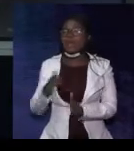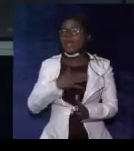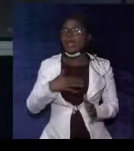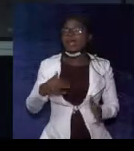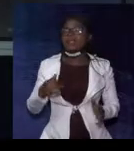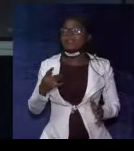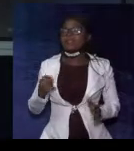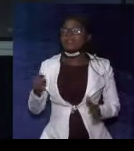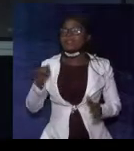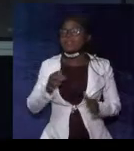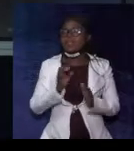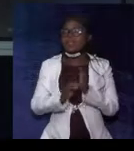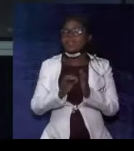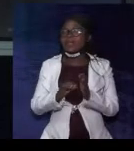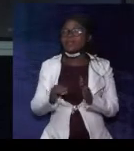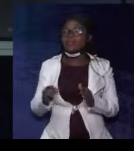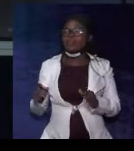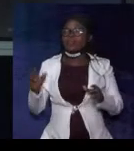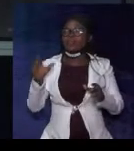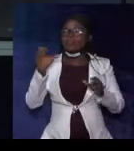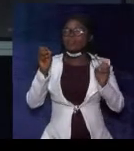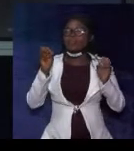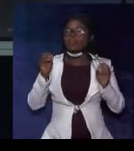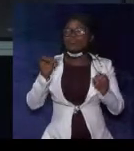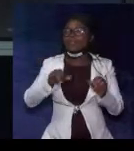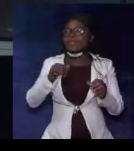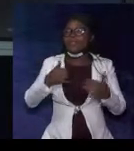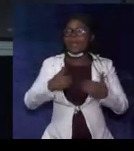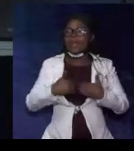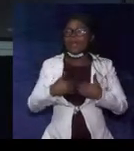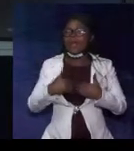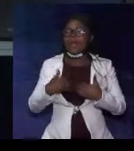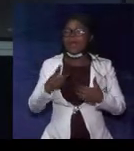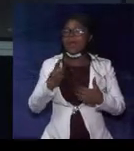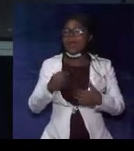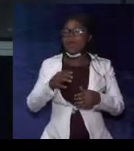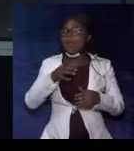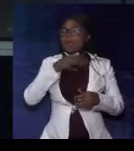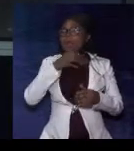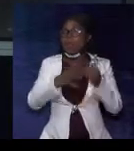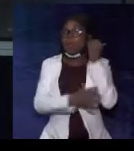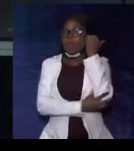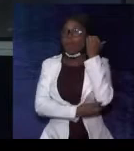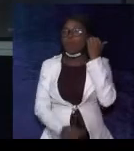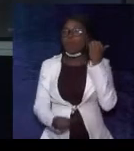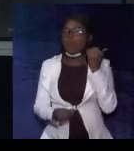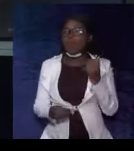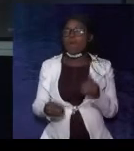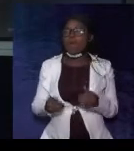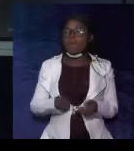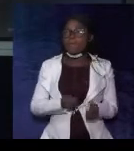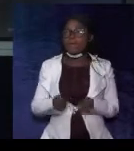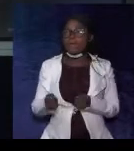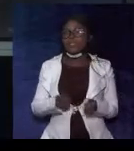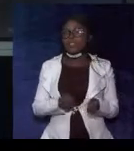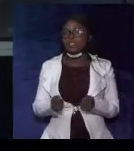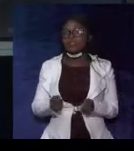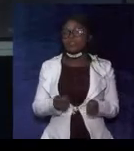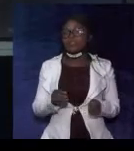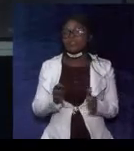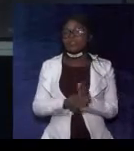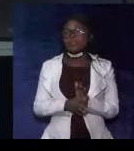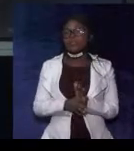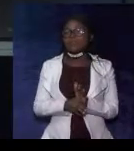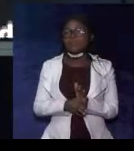problem. Most Nigerian and African farmers don't keep farm records and account, so they have poor farm